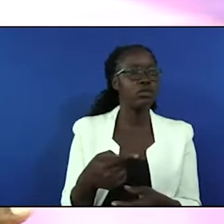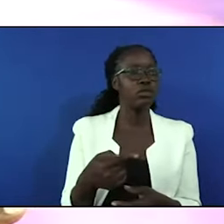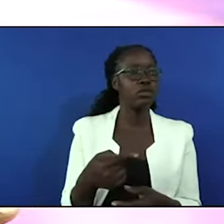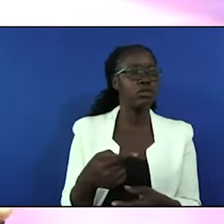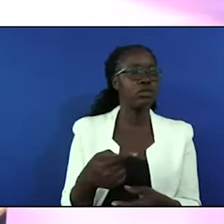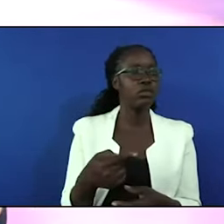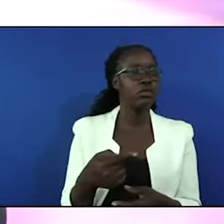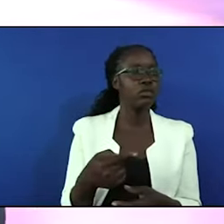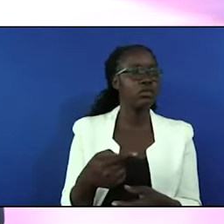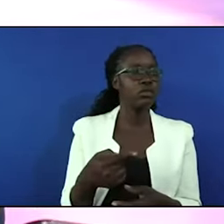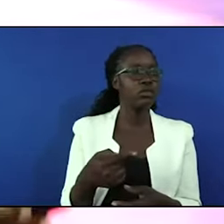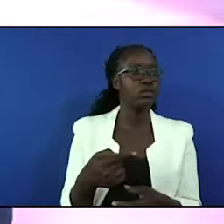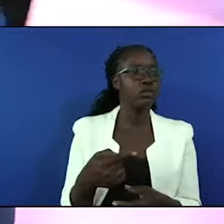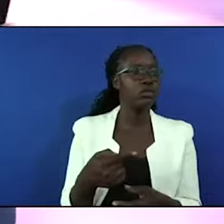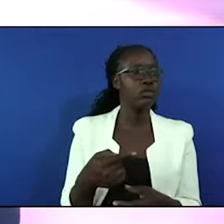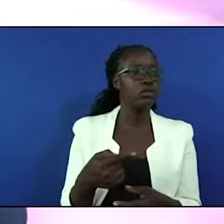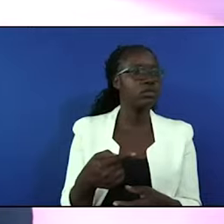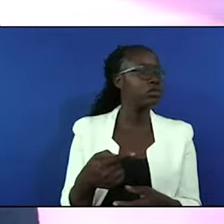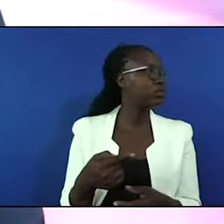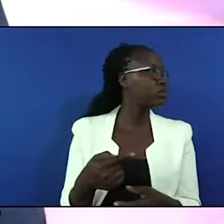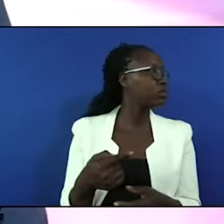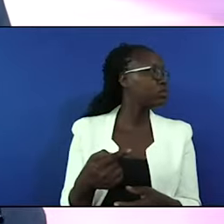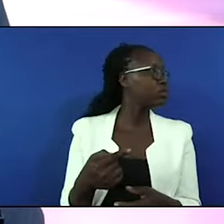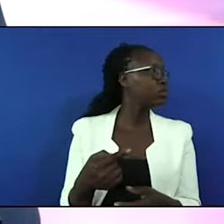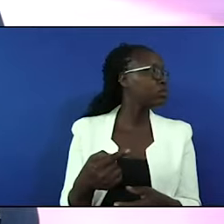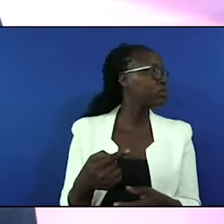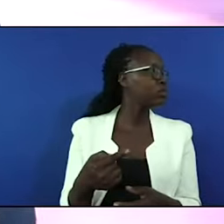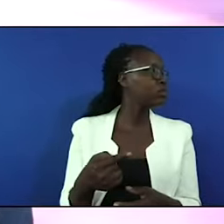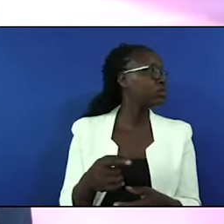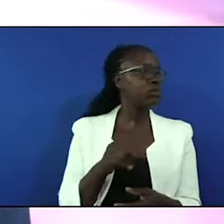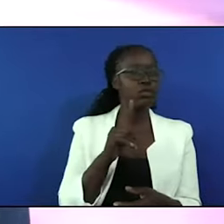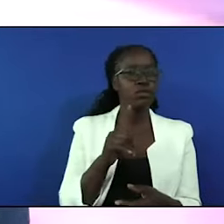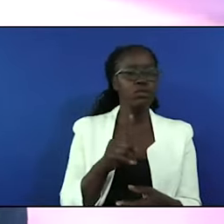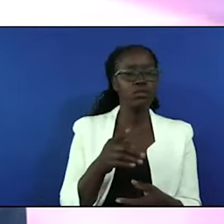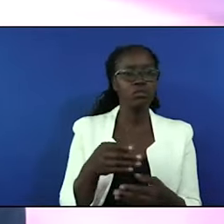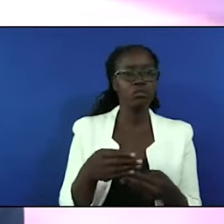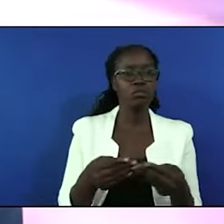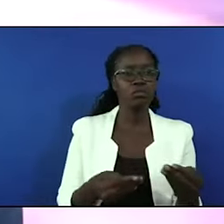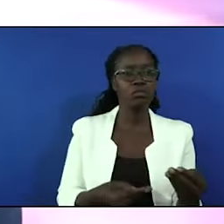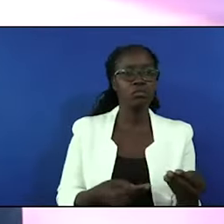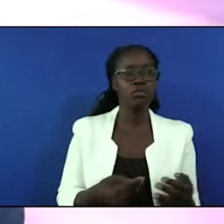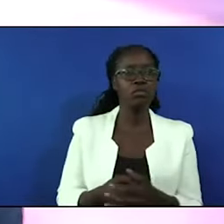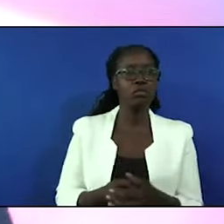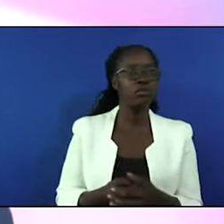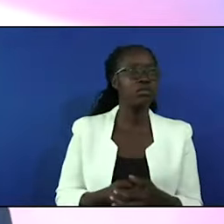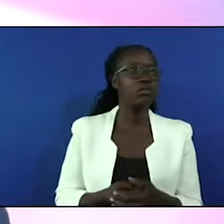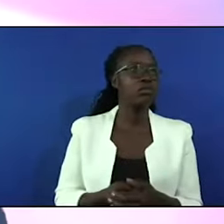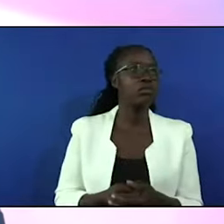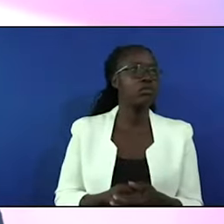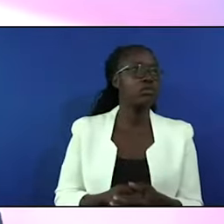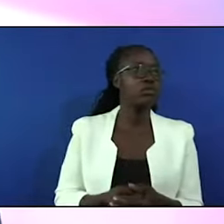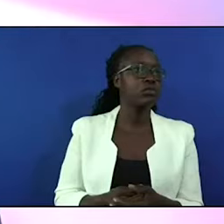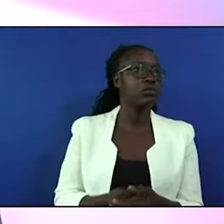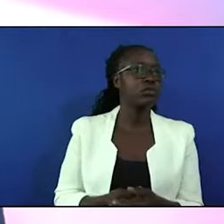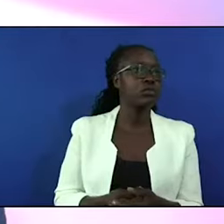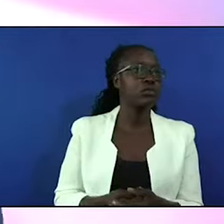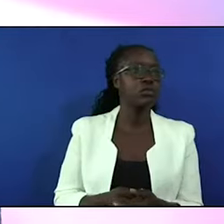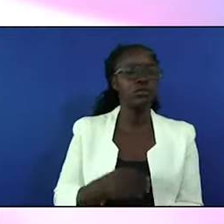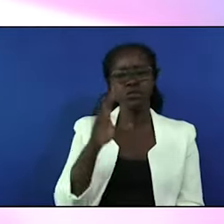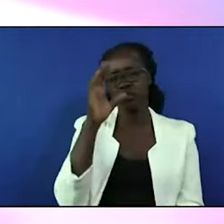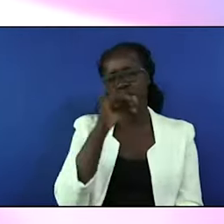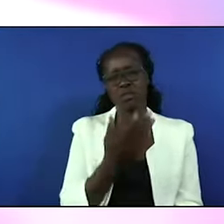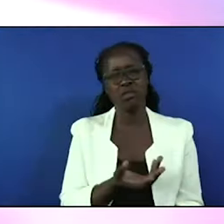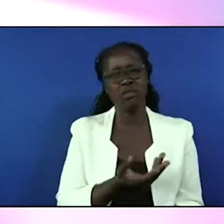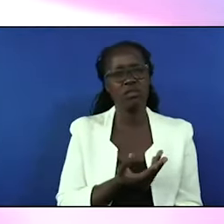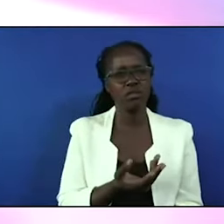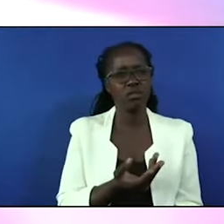3,000. So that's just one receipt I picked. That's one receipt. I don't think I have lacked since